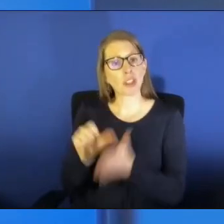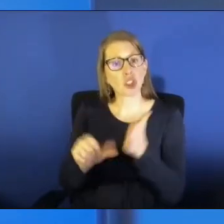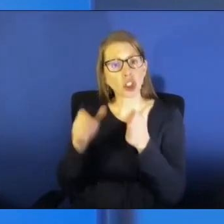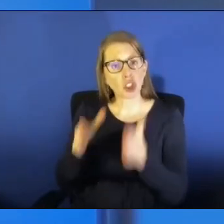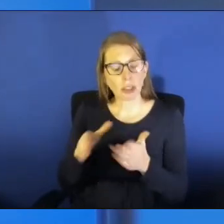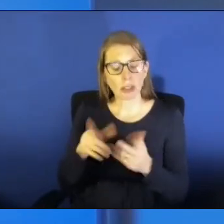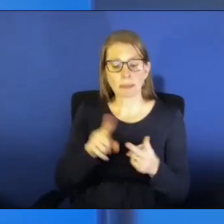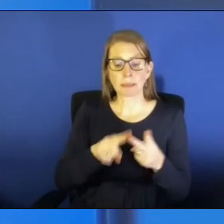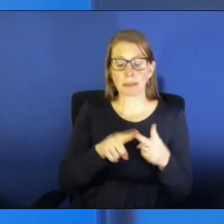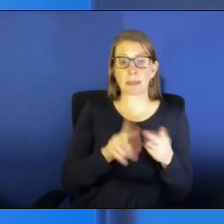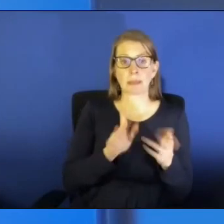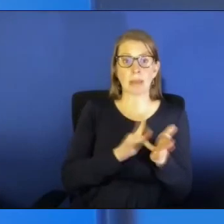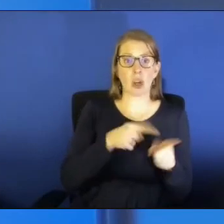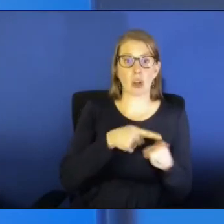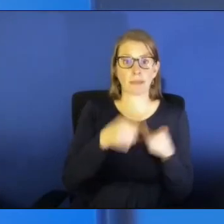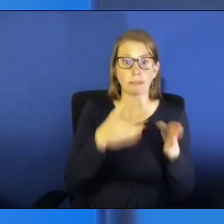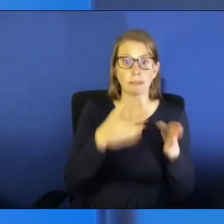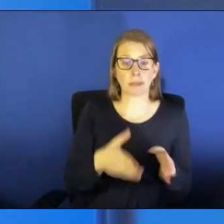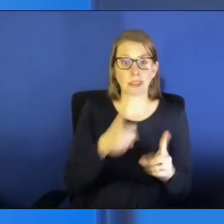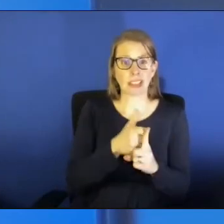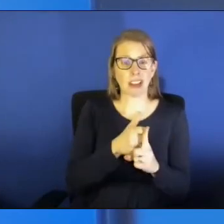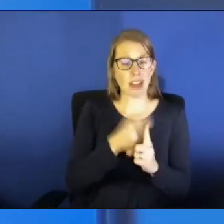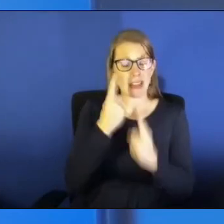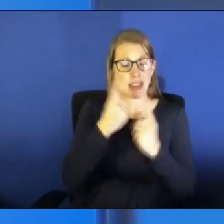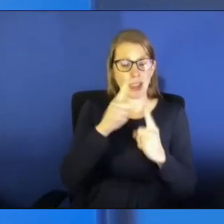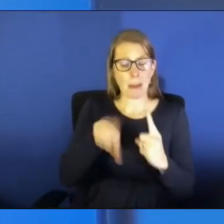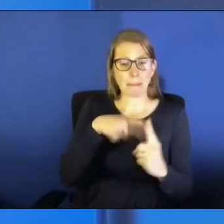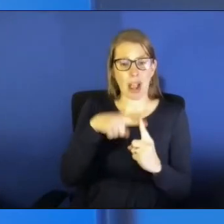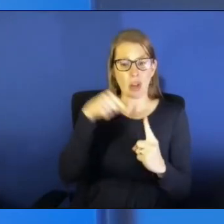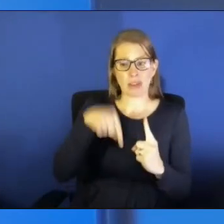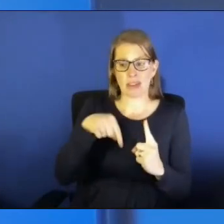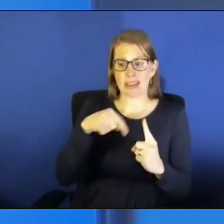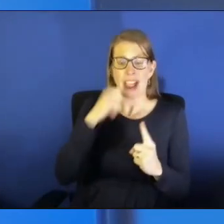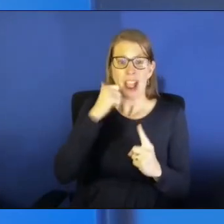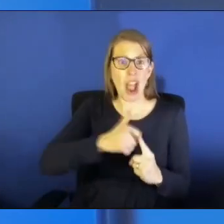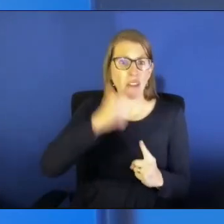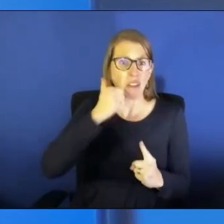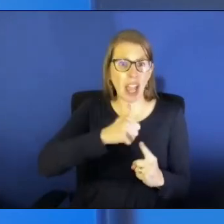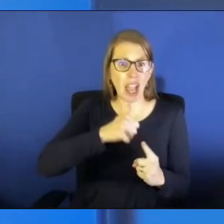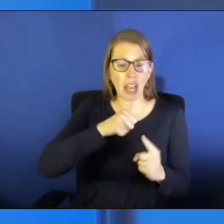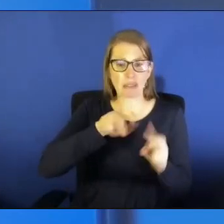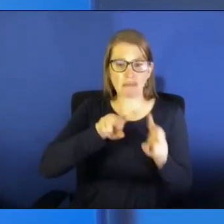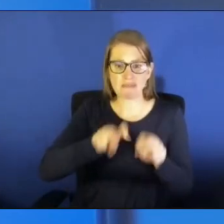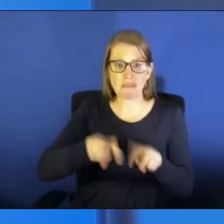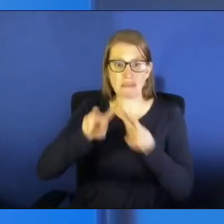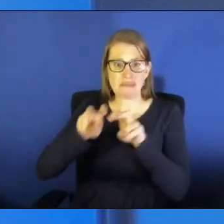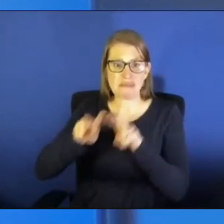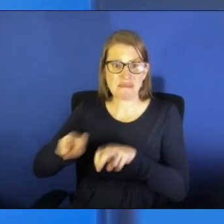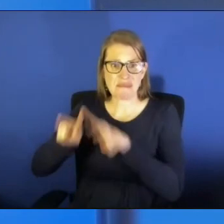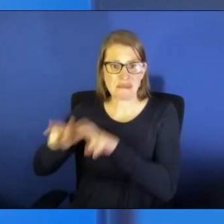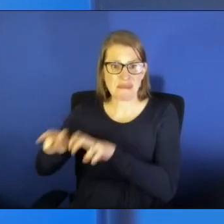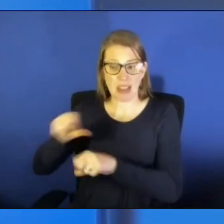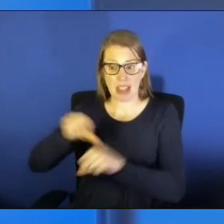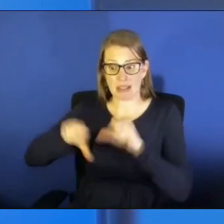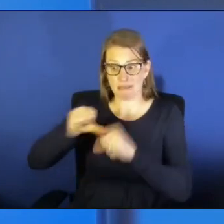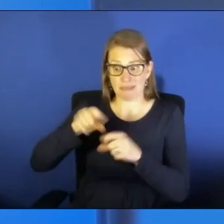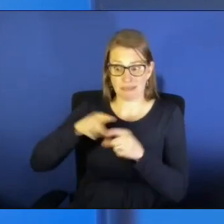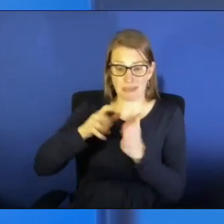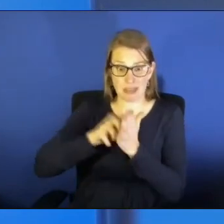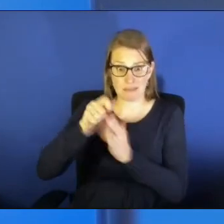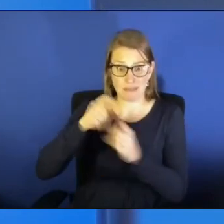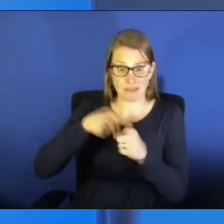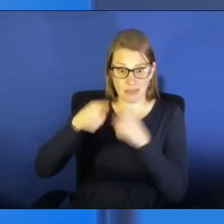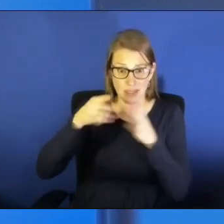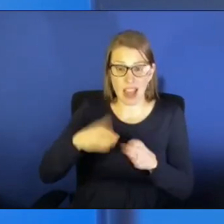think about this every day, so your slides can be looked at by a dermatopathologist who's a pathologist who thinks about this